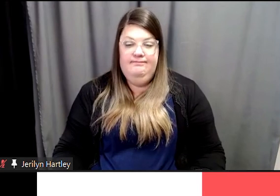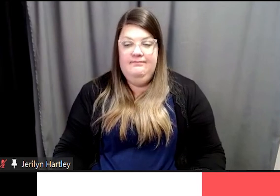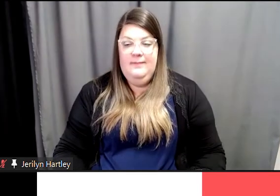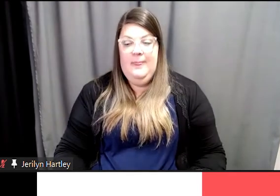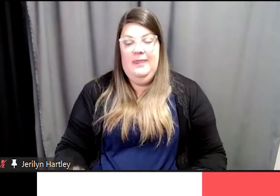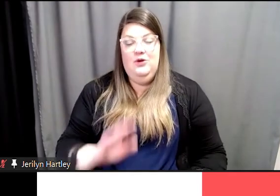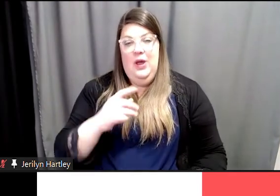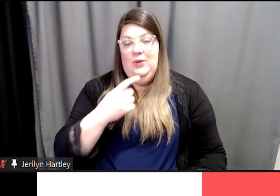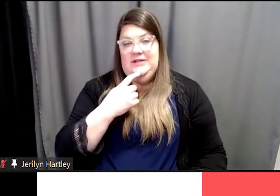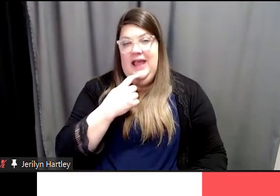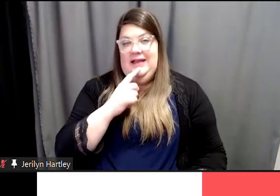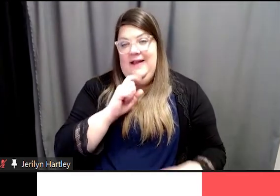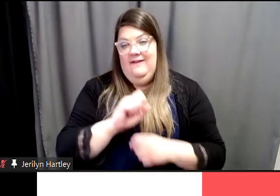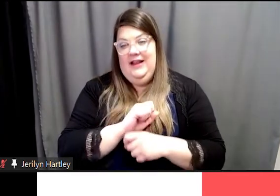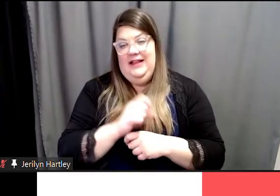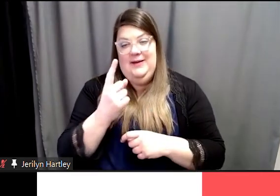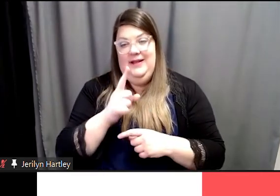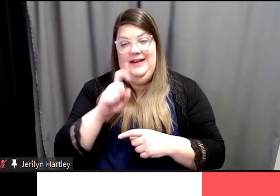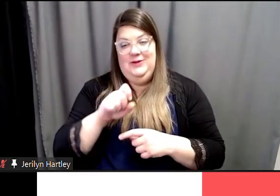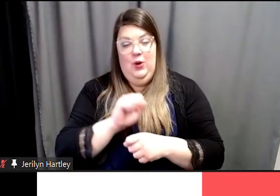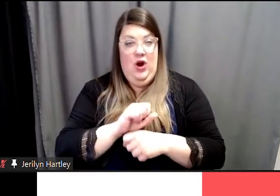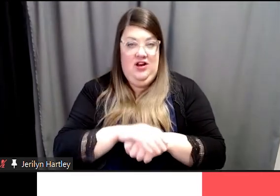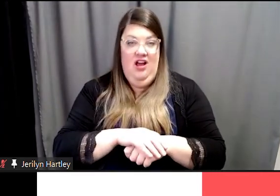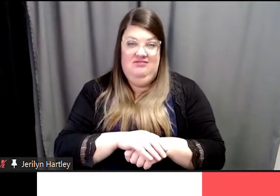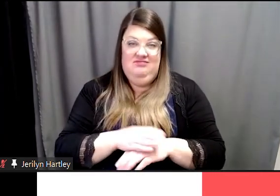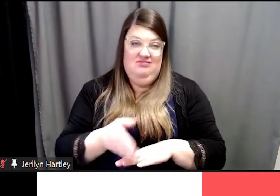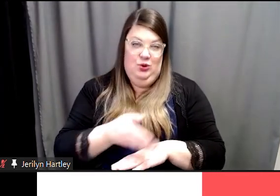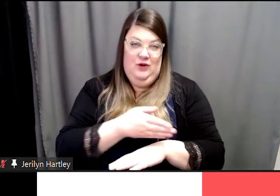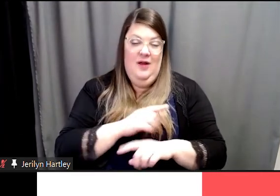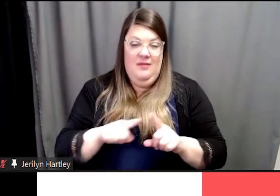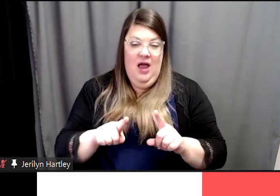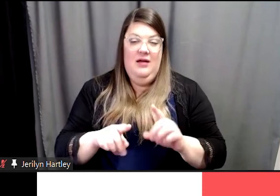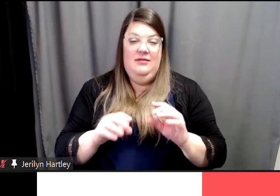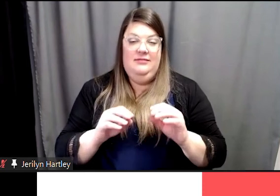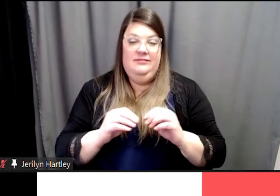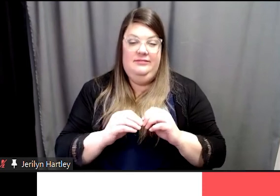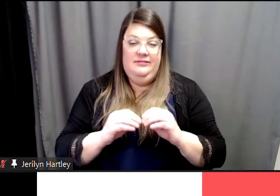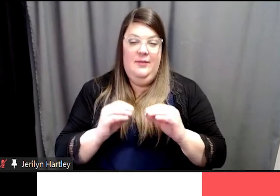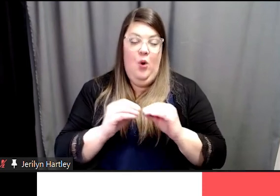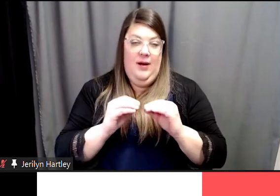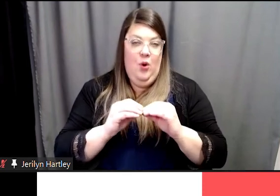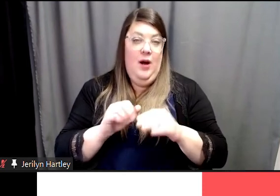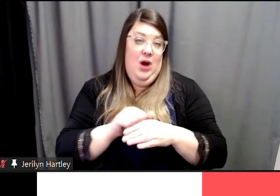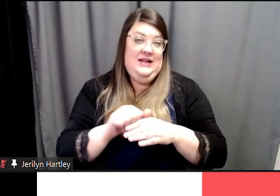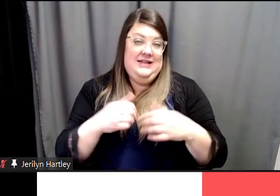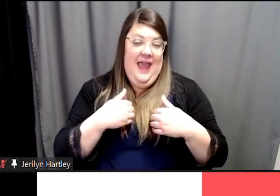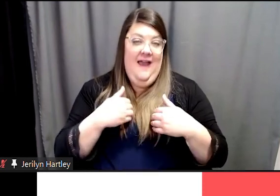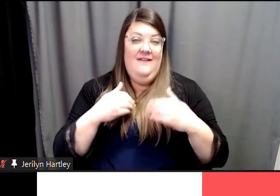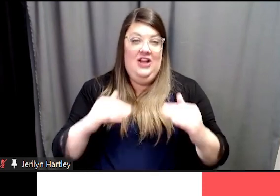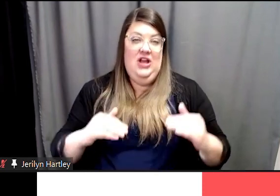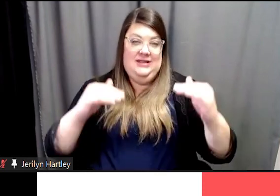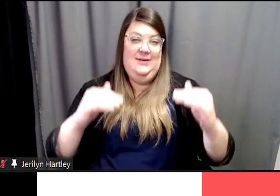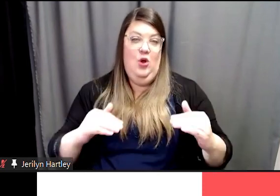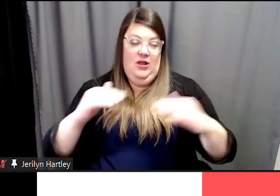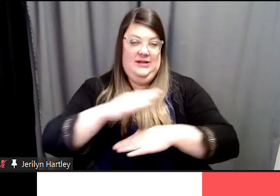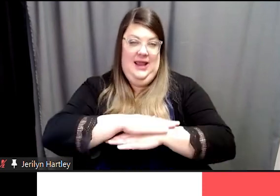say it's definitely something that needs to be worked on, but more and more practices have adjustable exam tables and other things in place